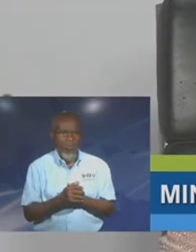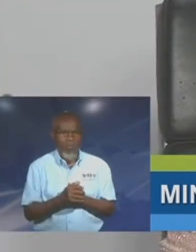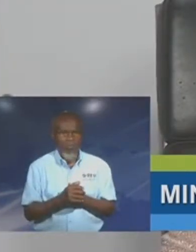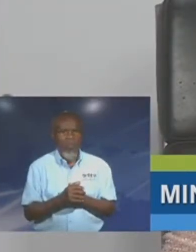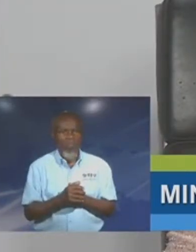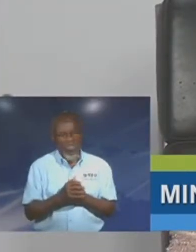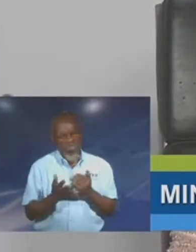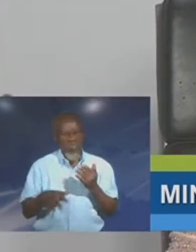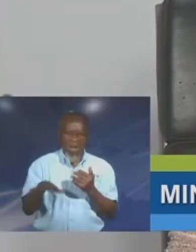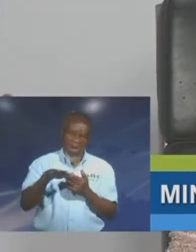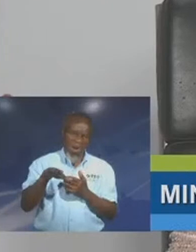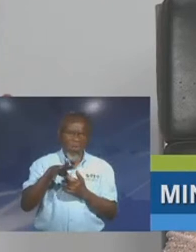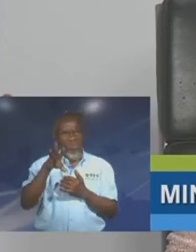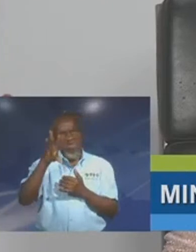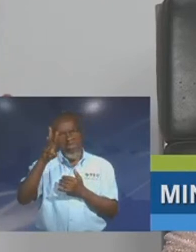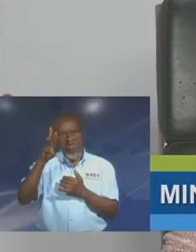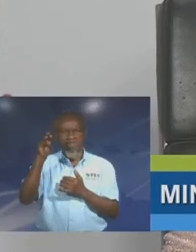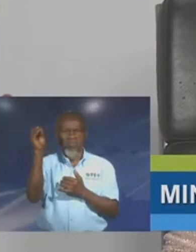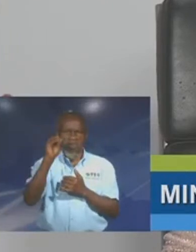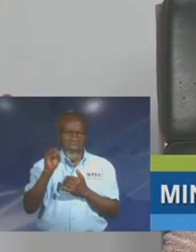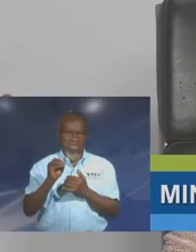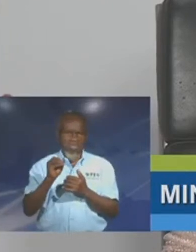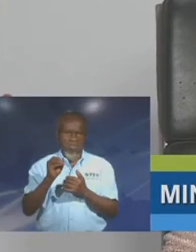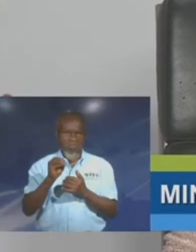about 6%.